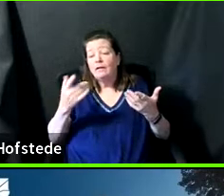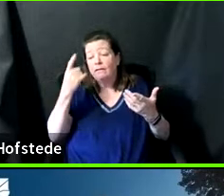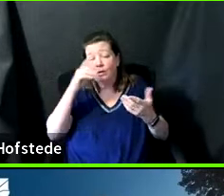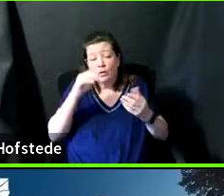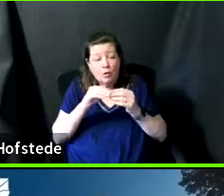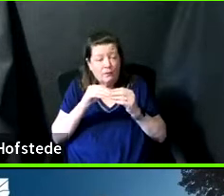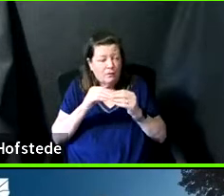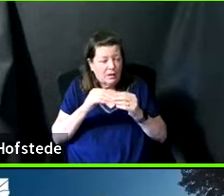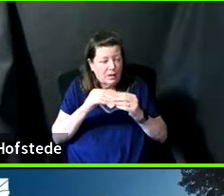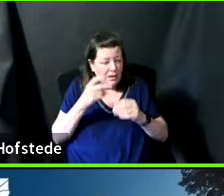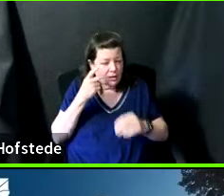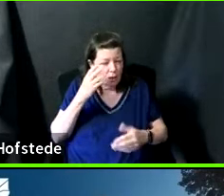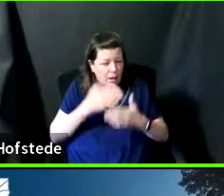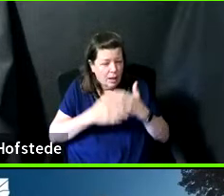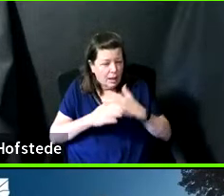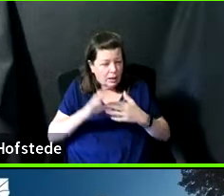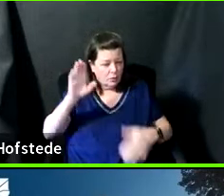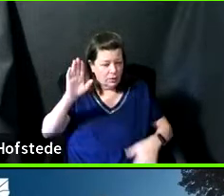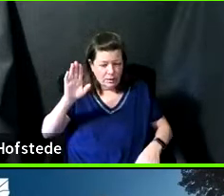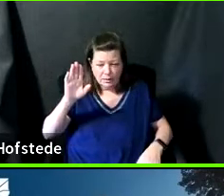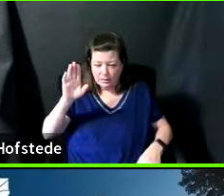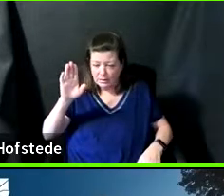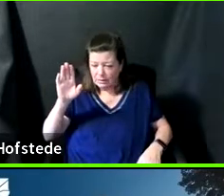hand raised, I think, Ed.